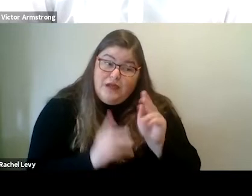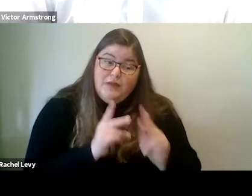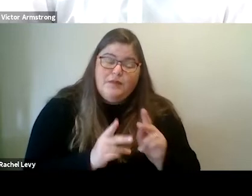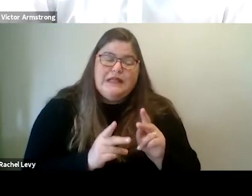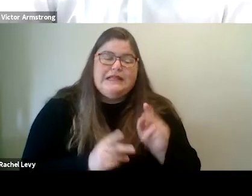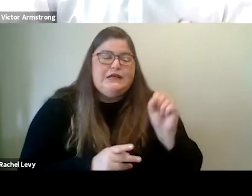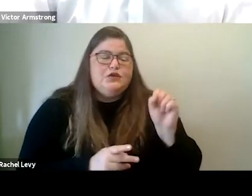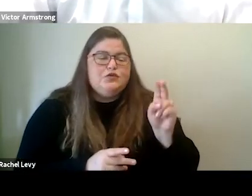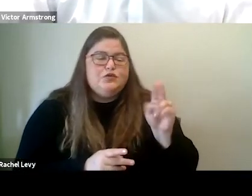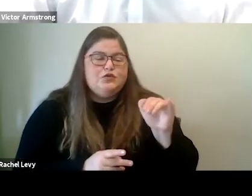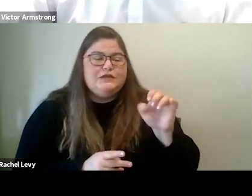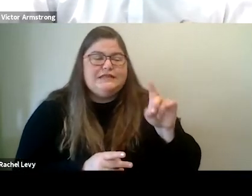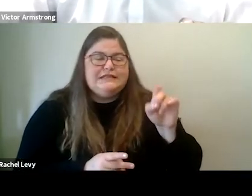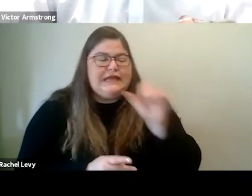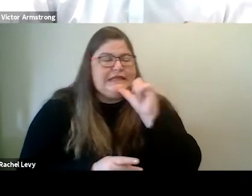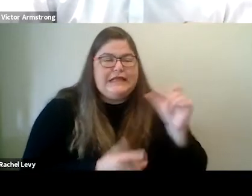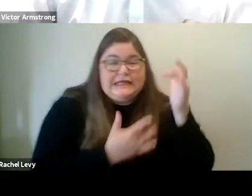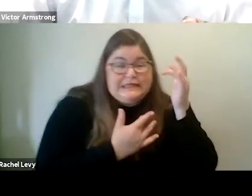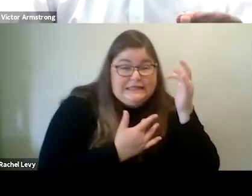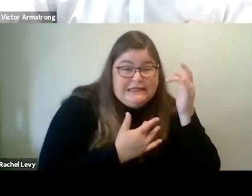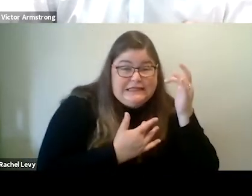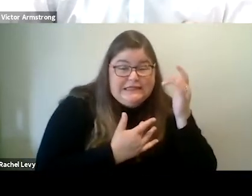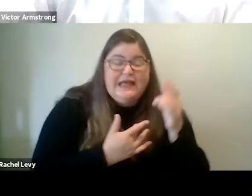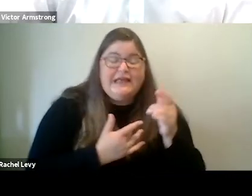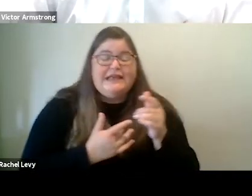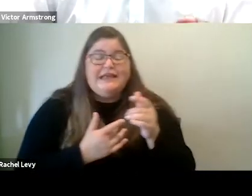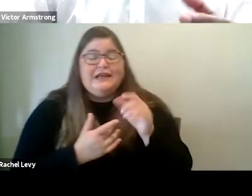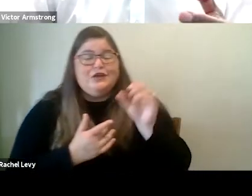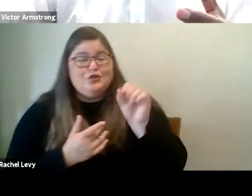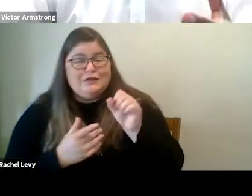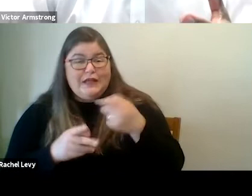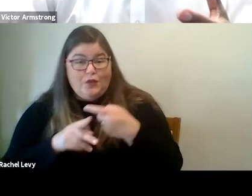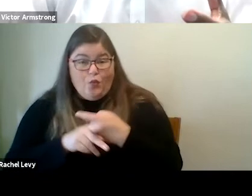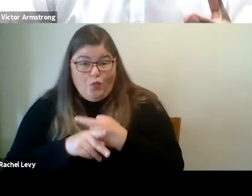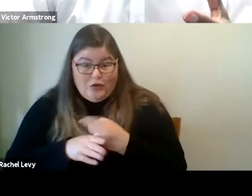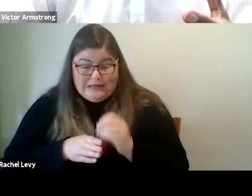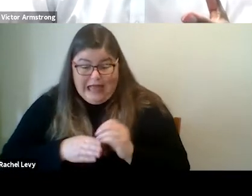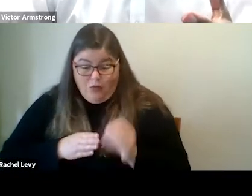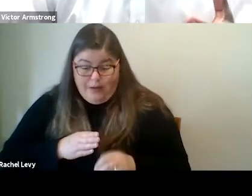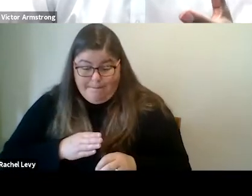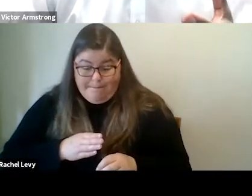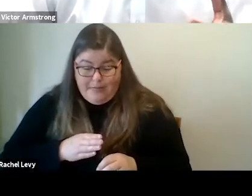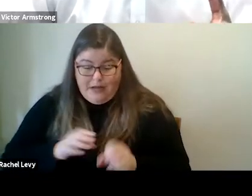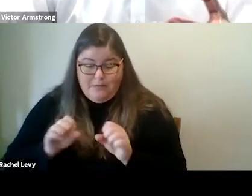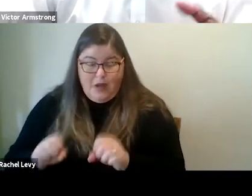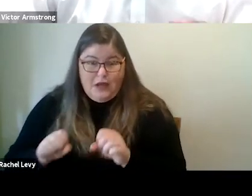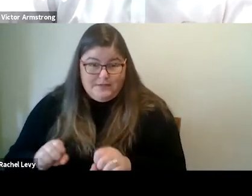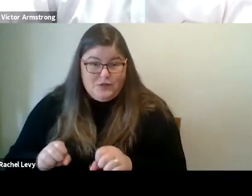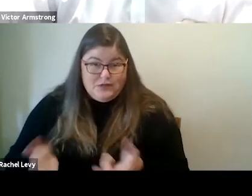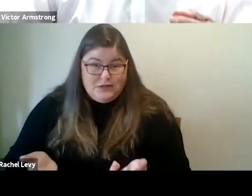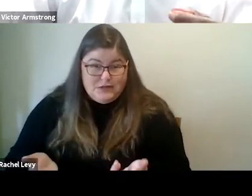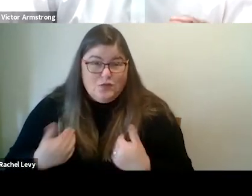worst possible outcome of a culmination of a lot of very complex things. And that being the case, we have opportunities